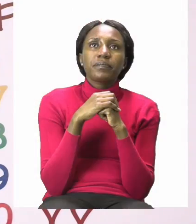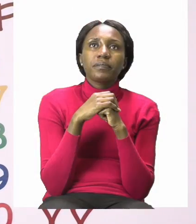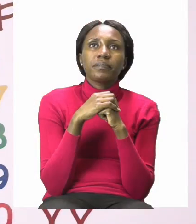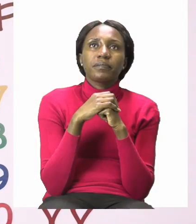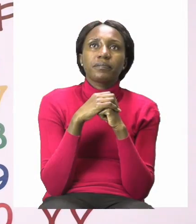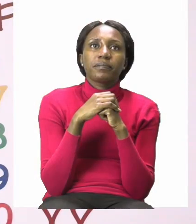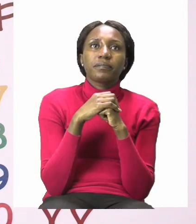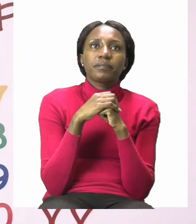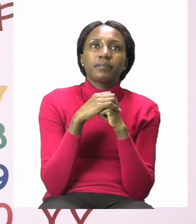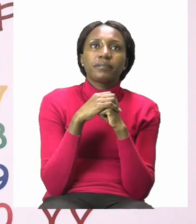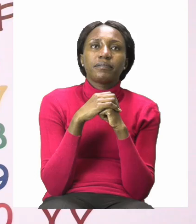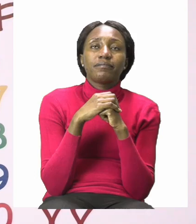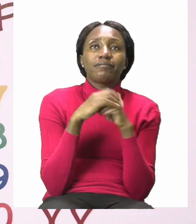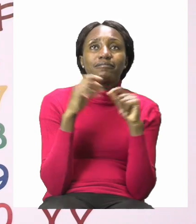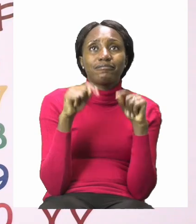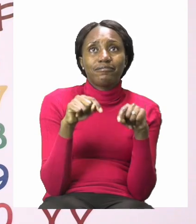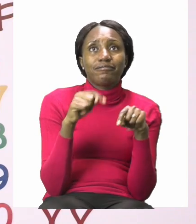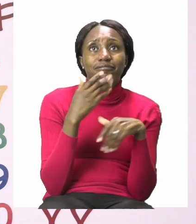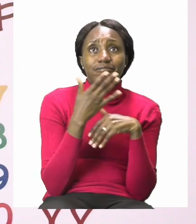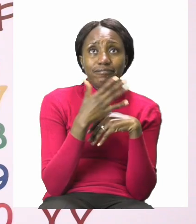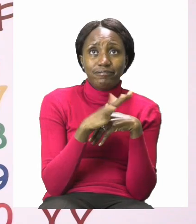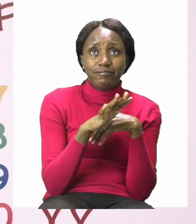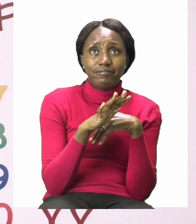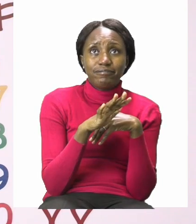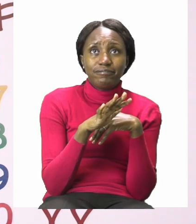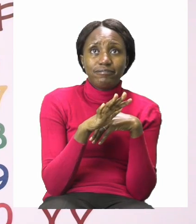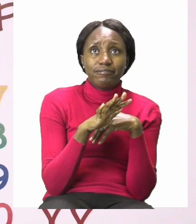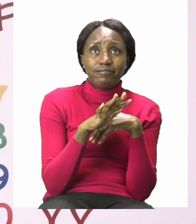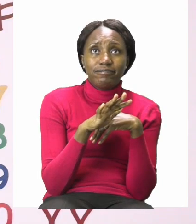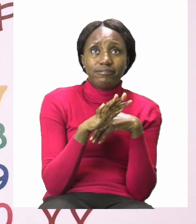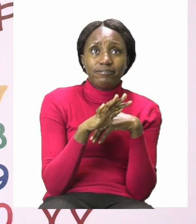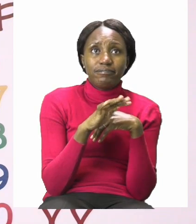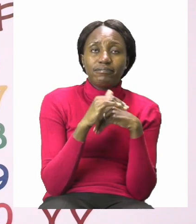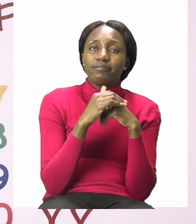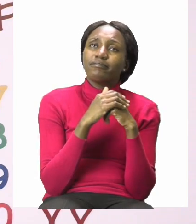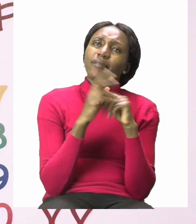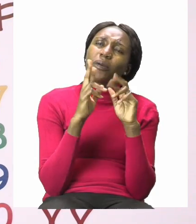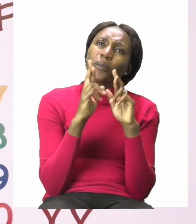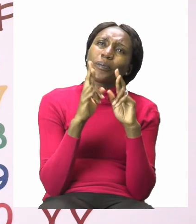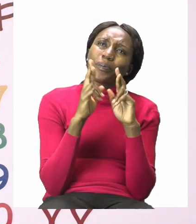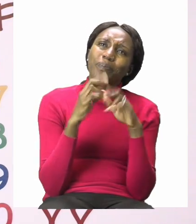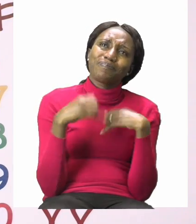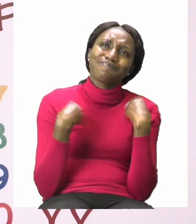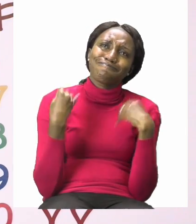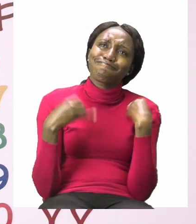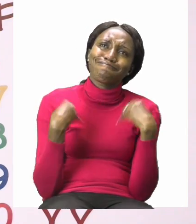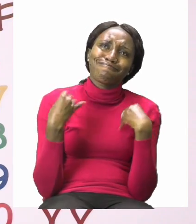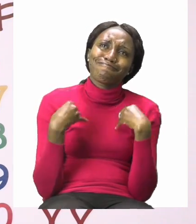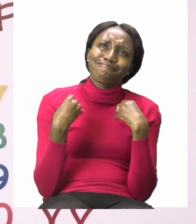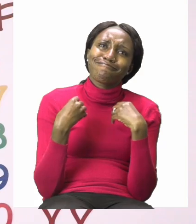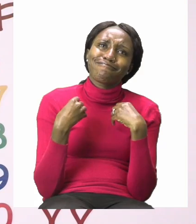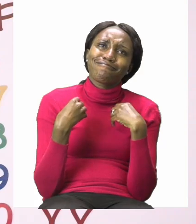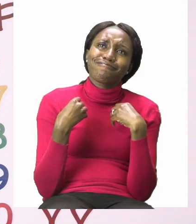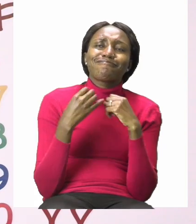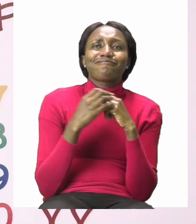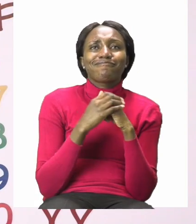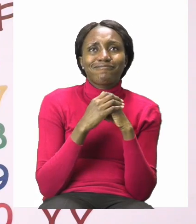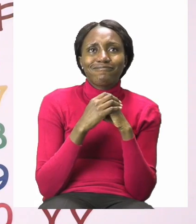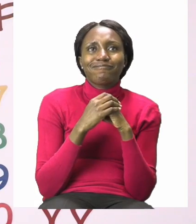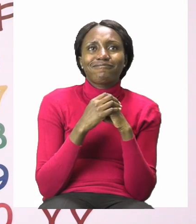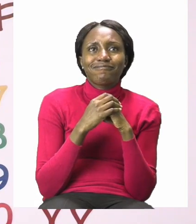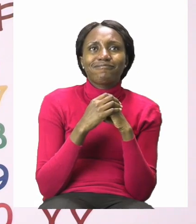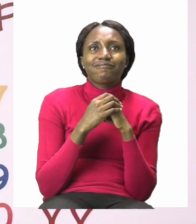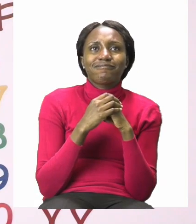Boys and girls, we have now come to the end of our lesson. I hope you had fun. I know I did.